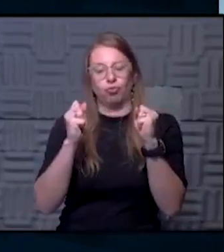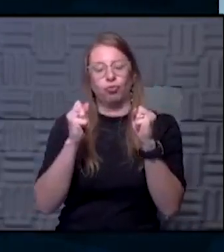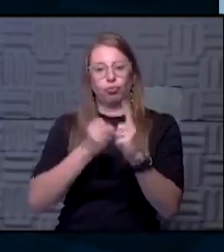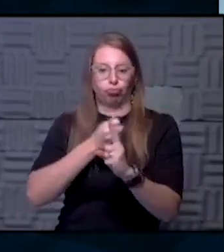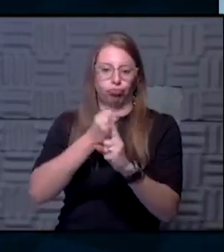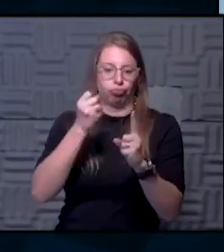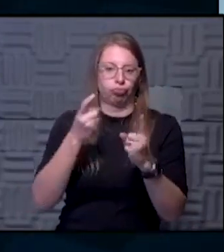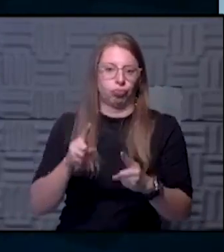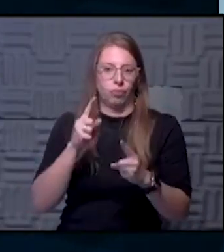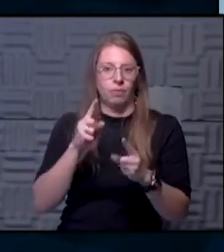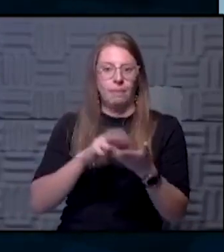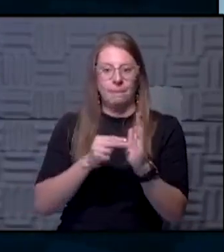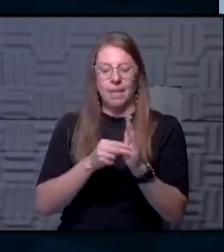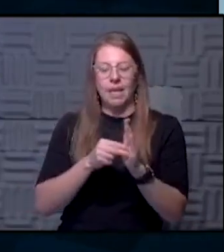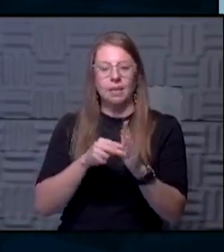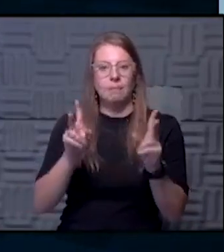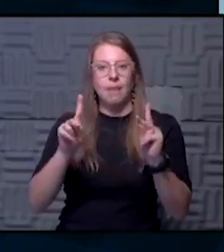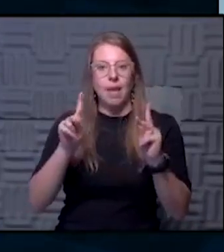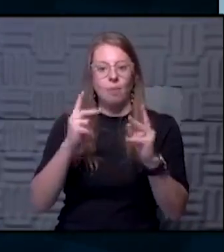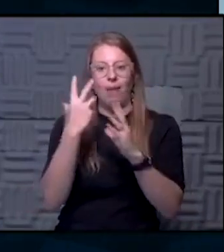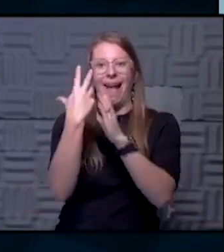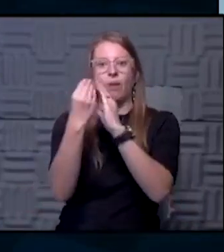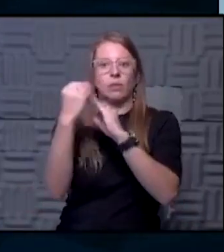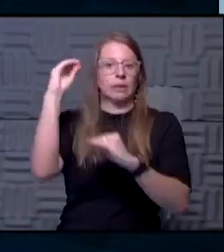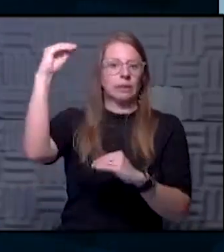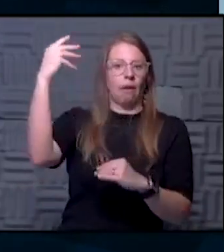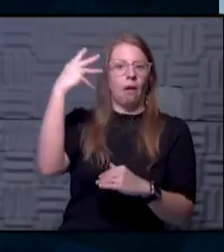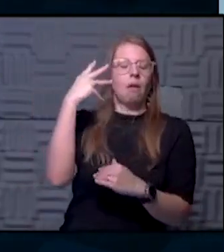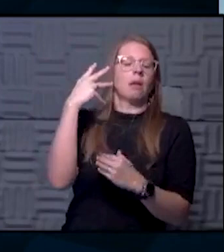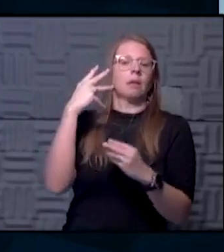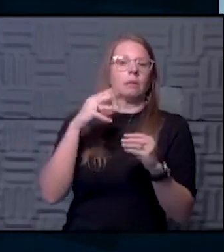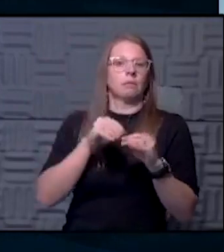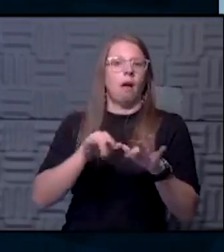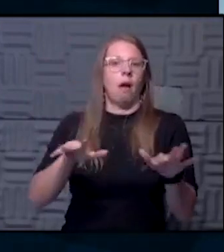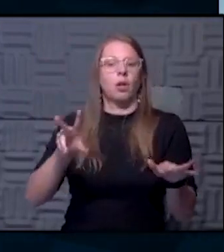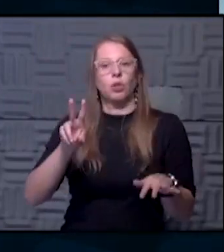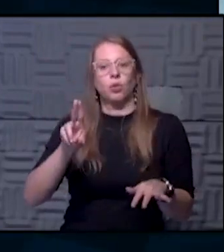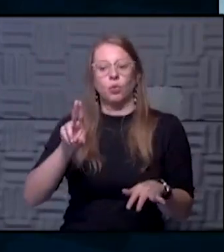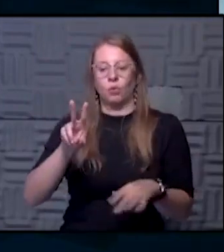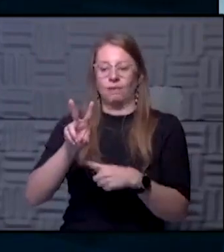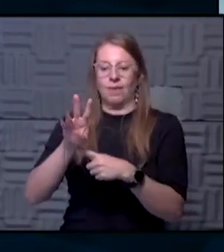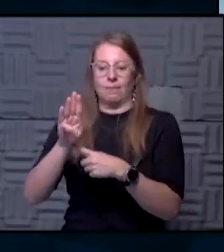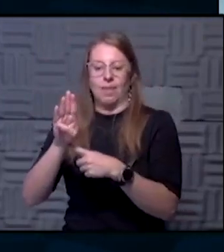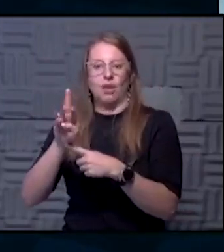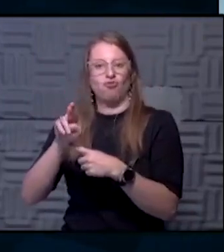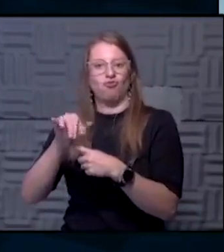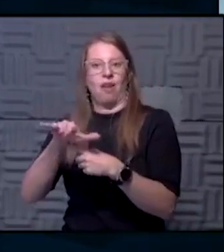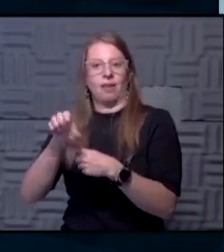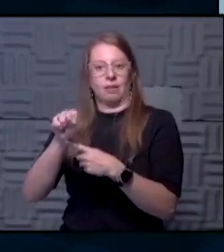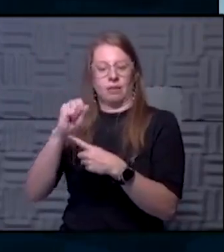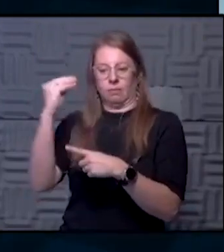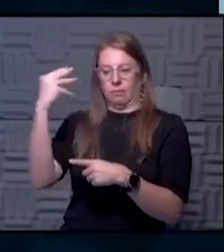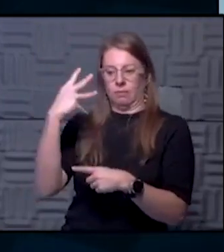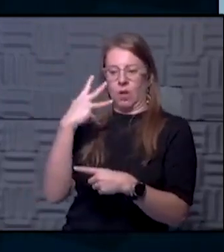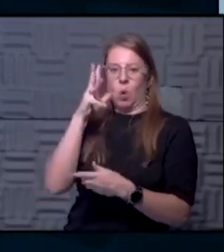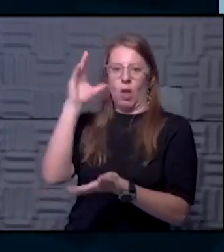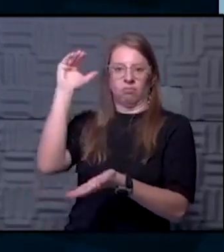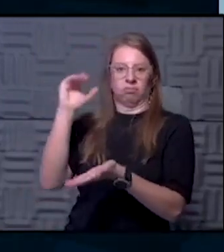average distribution of people getting out in the sun and the amount of UVB rays exposure is going to